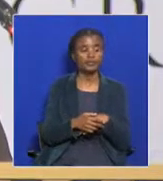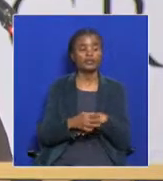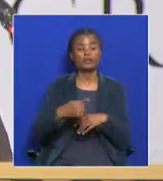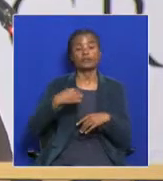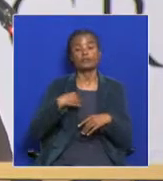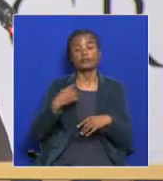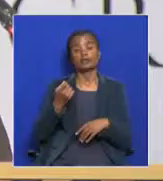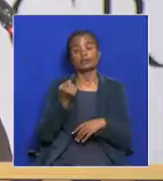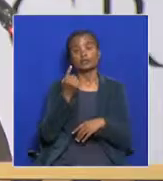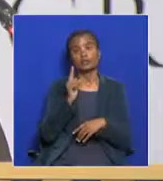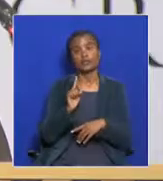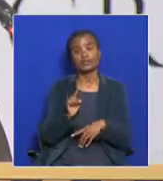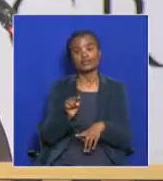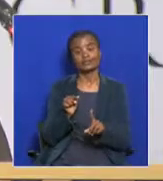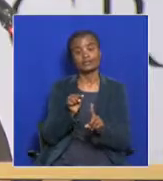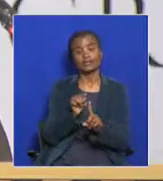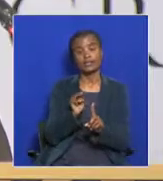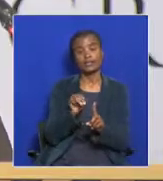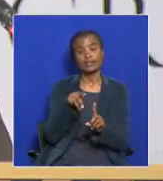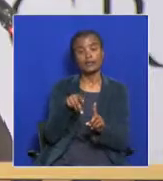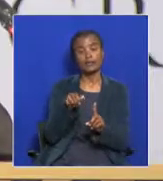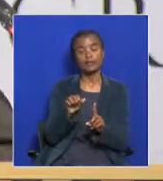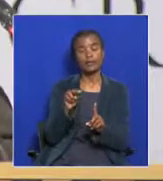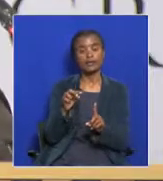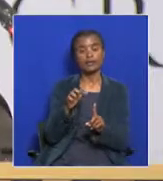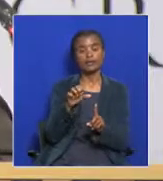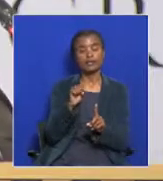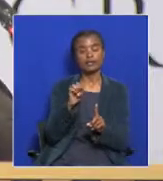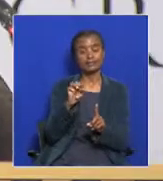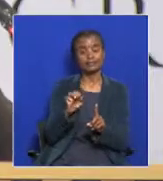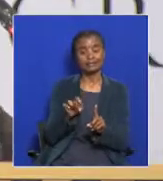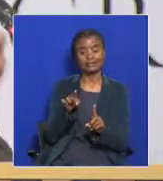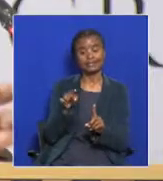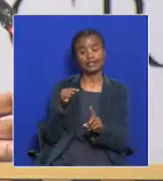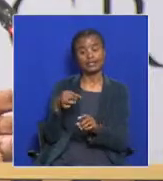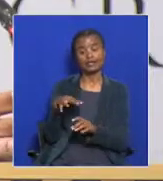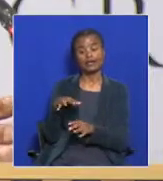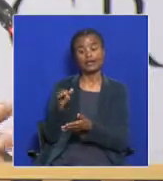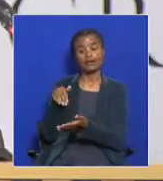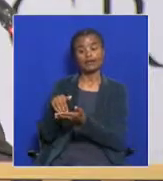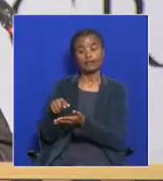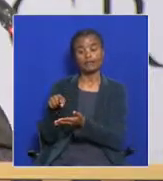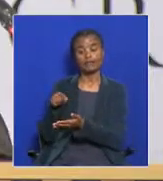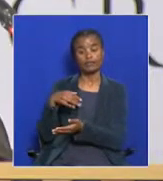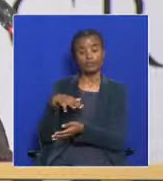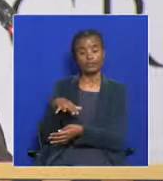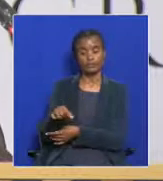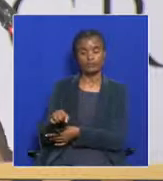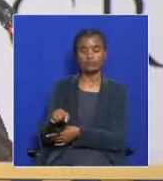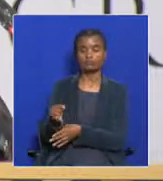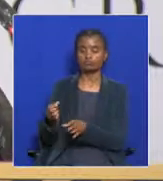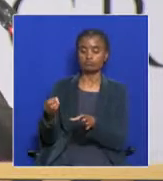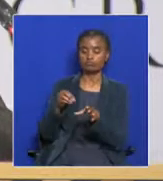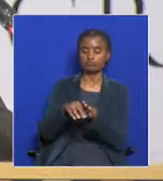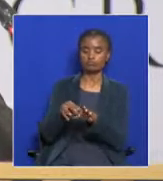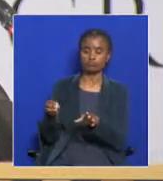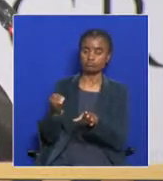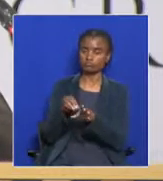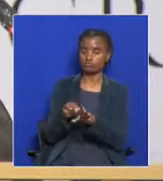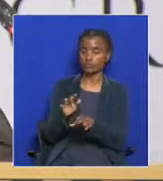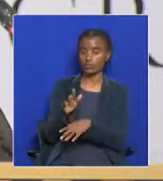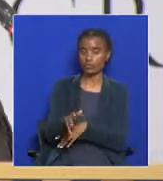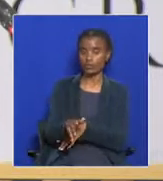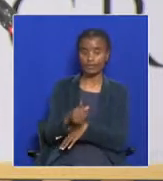when they get to Port Shepstone, the bagging can be done there, because by that time it was already entered. Yes, I did not make the decision. I've